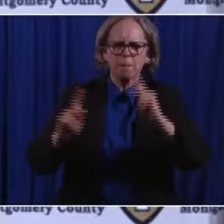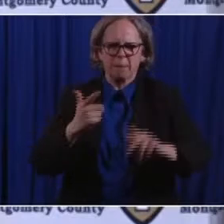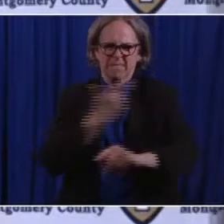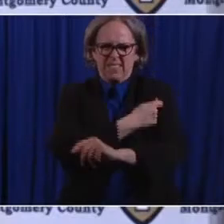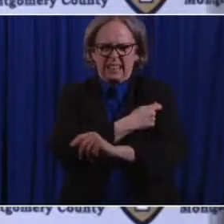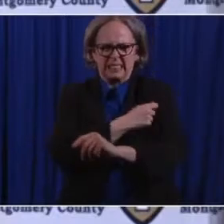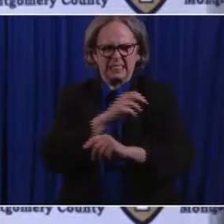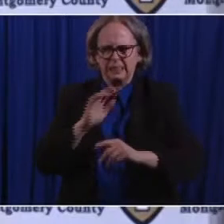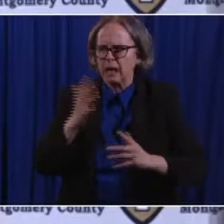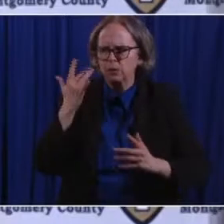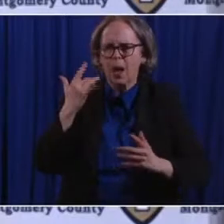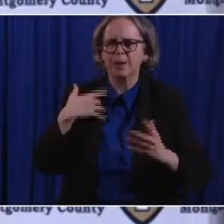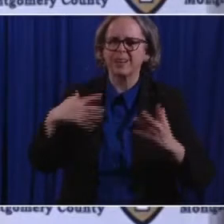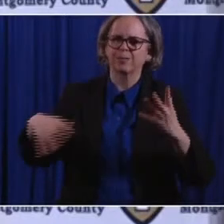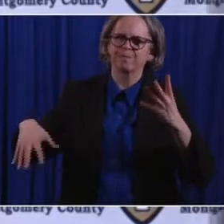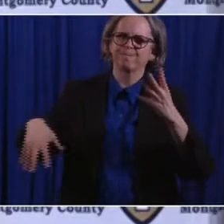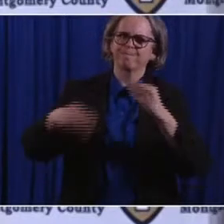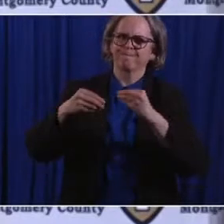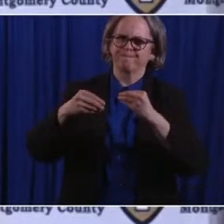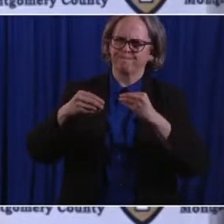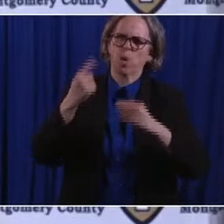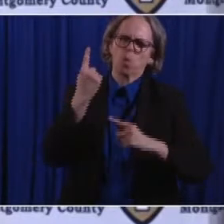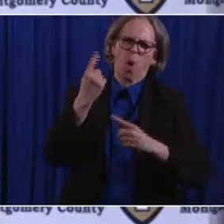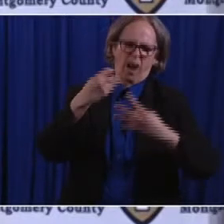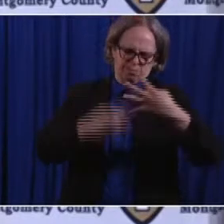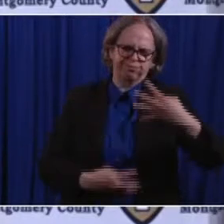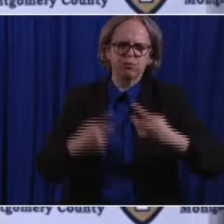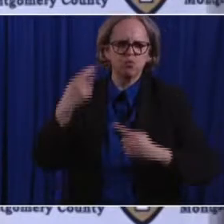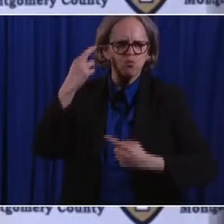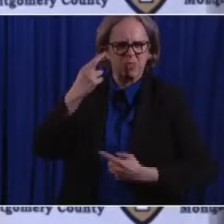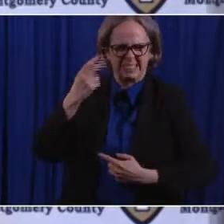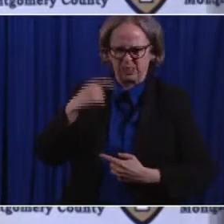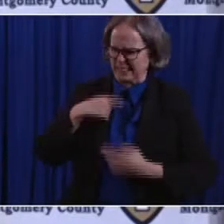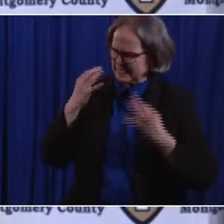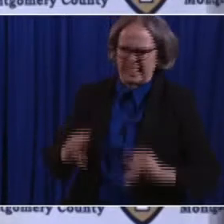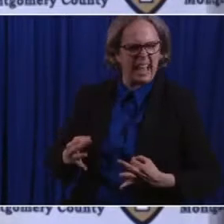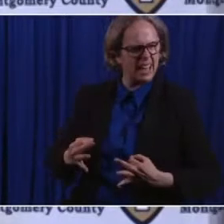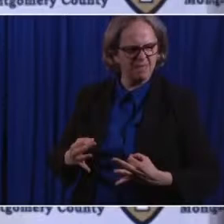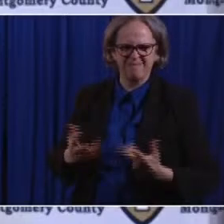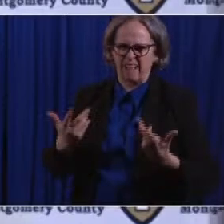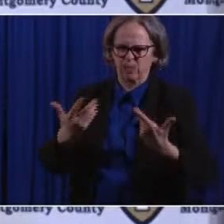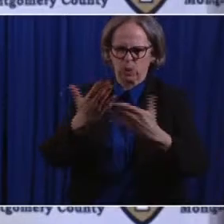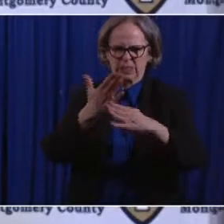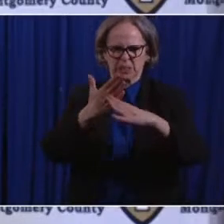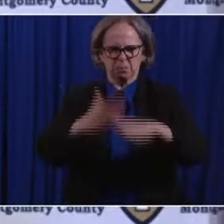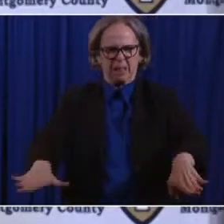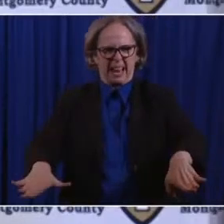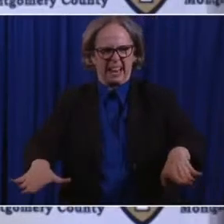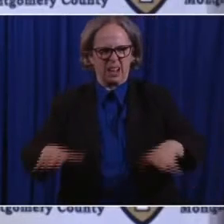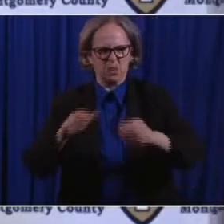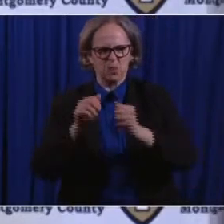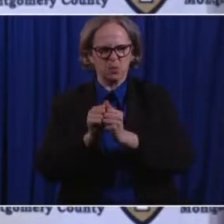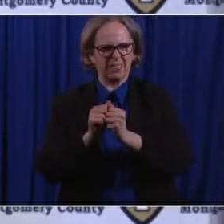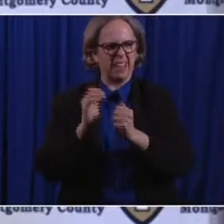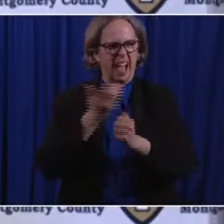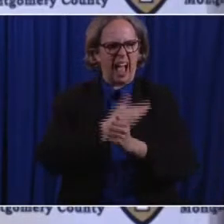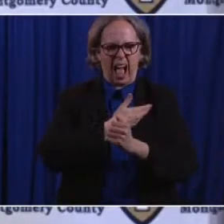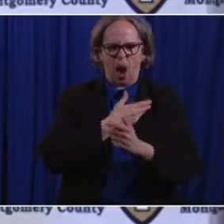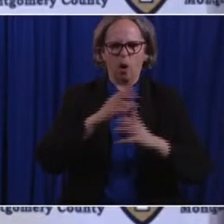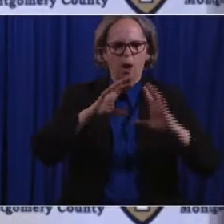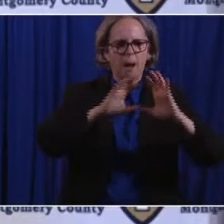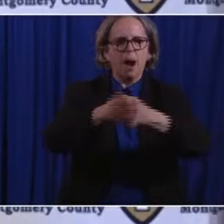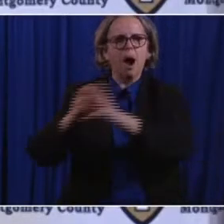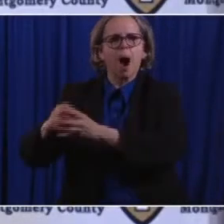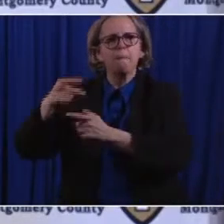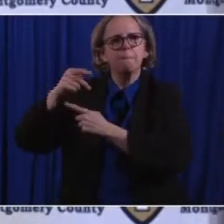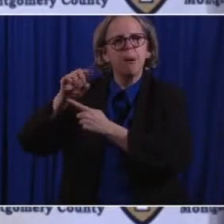one of the reasons that we're going to create separate pods, and we're working with our universities. So let me go